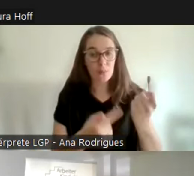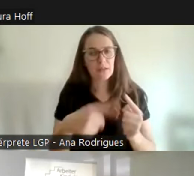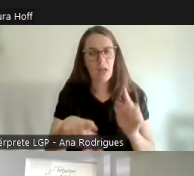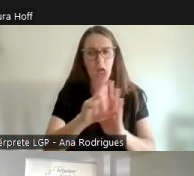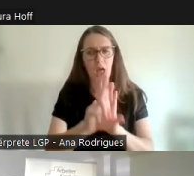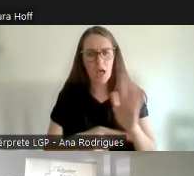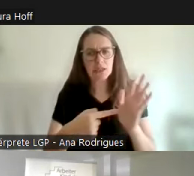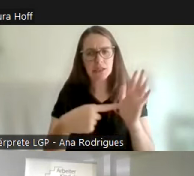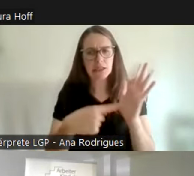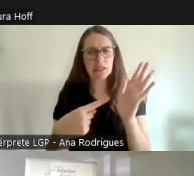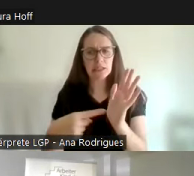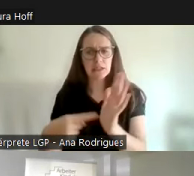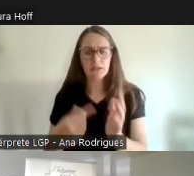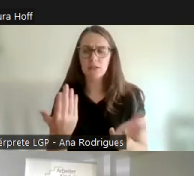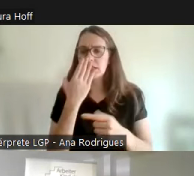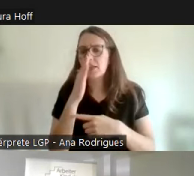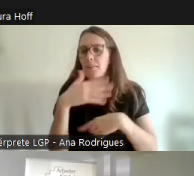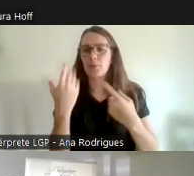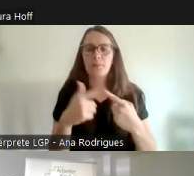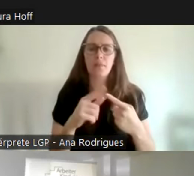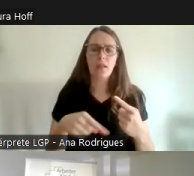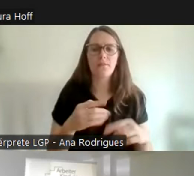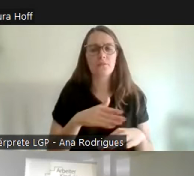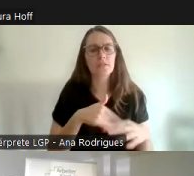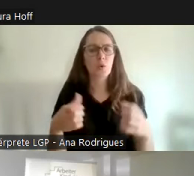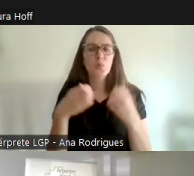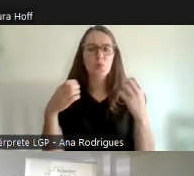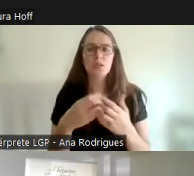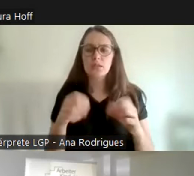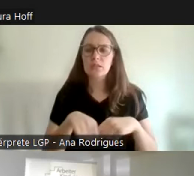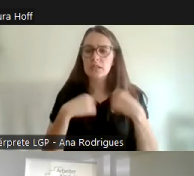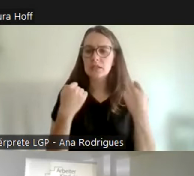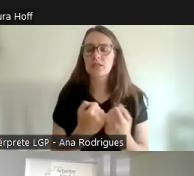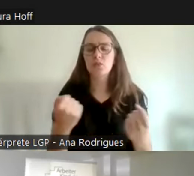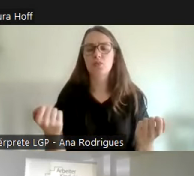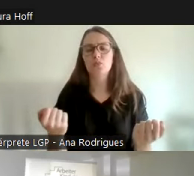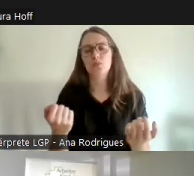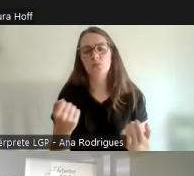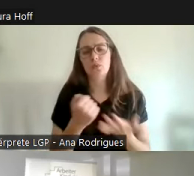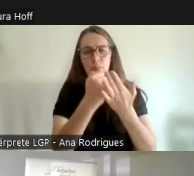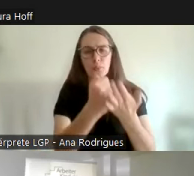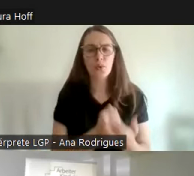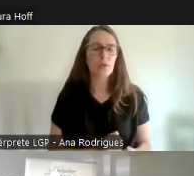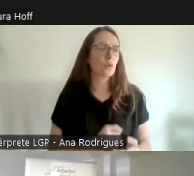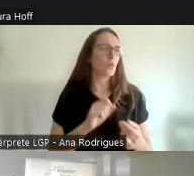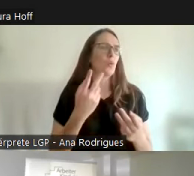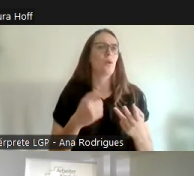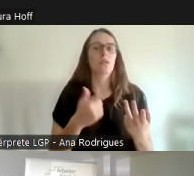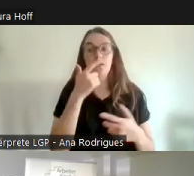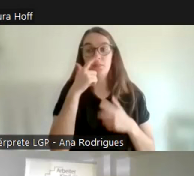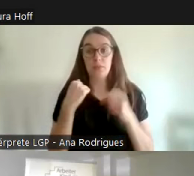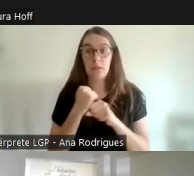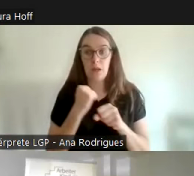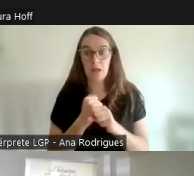have things like you should do community service to be able to receive this scholarship, and then people from working